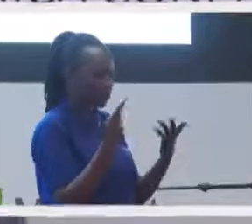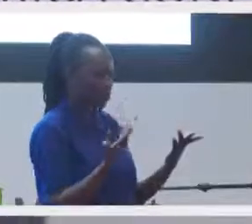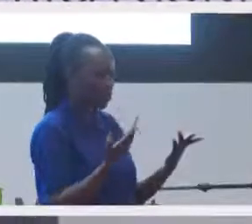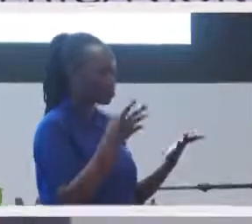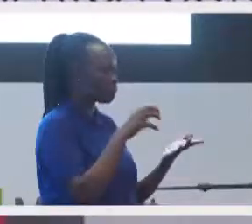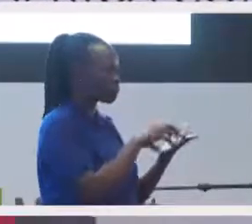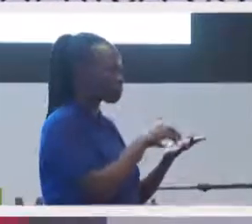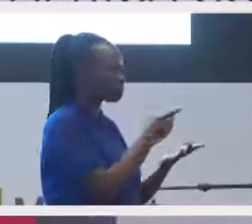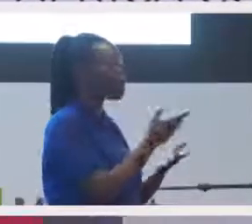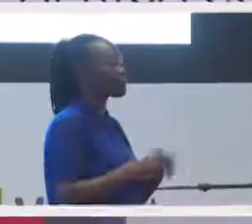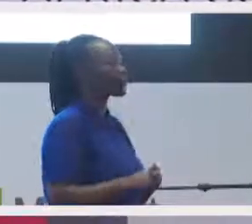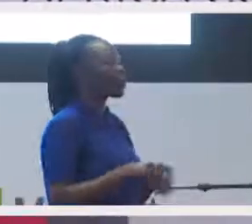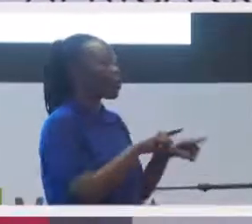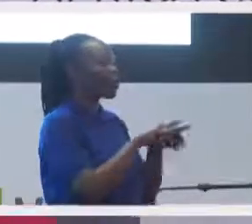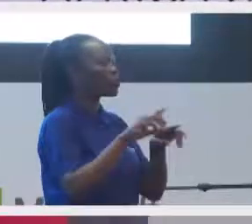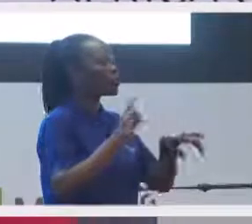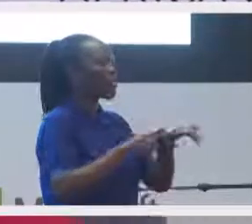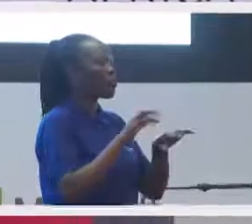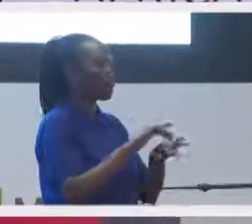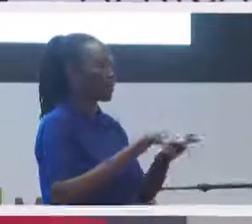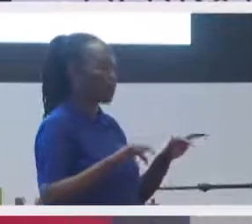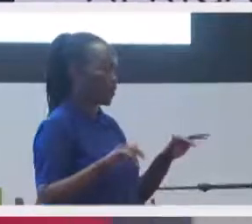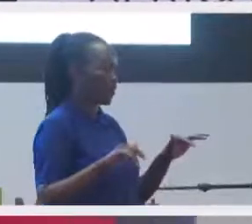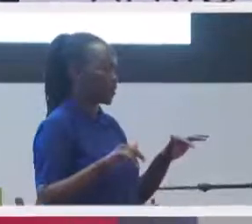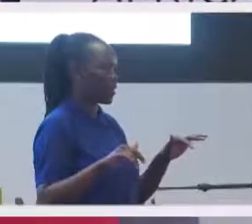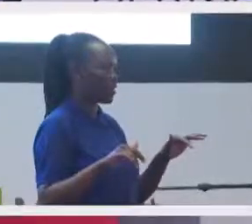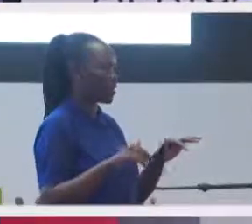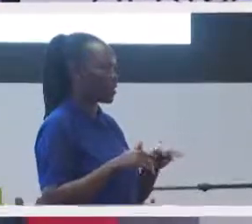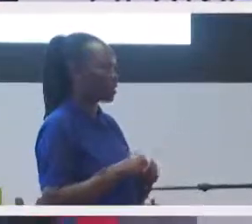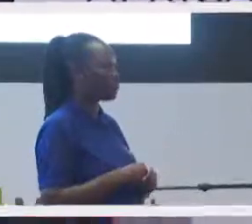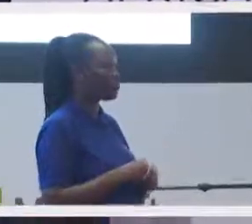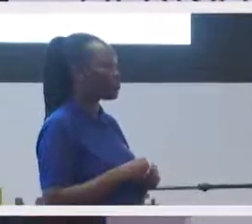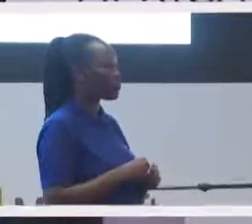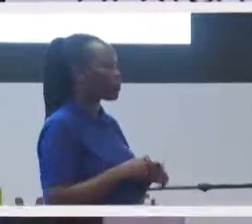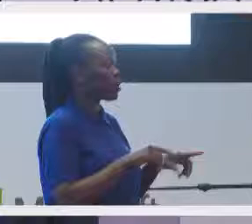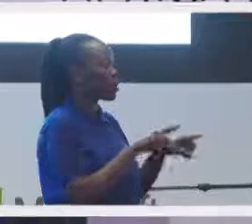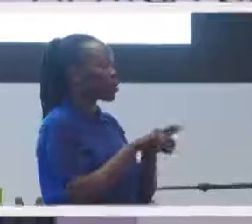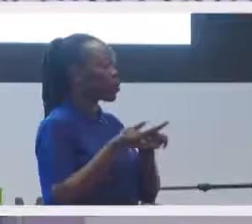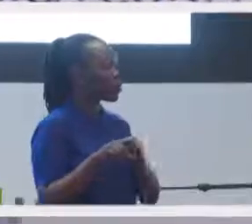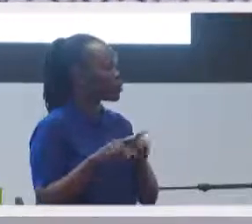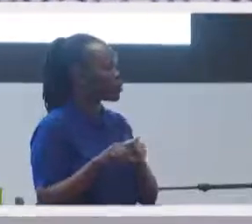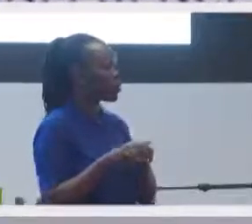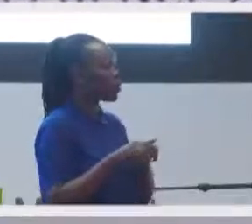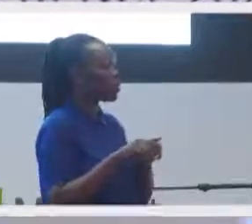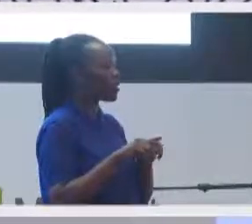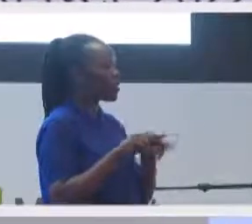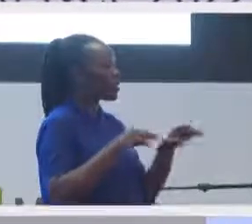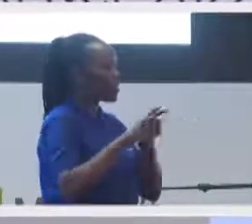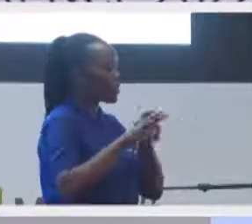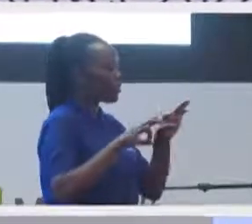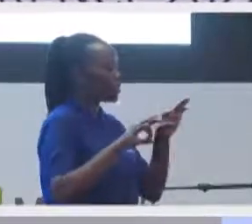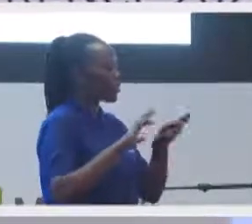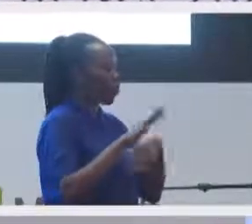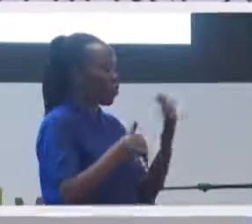entire pages and documents. Think about restaurant menus, even handwriting, and read that back to you.